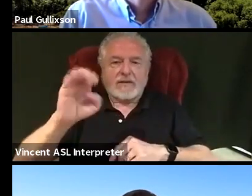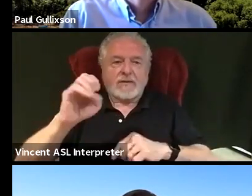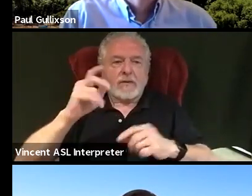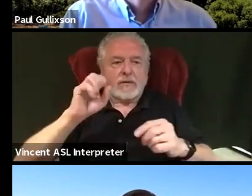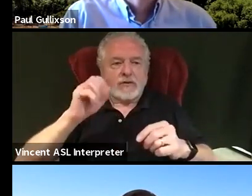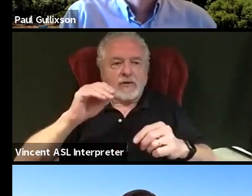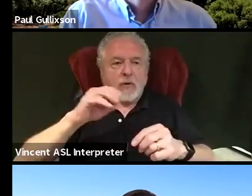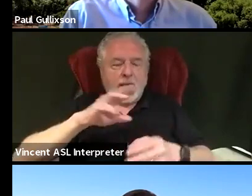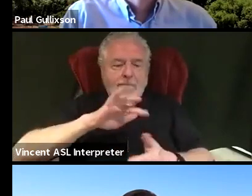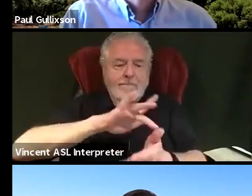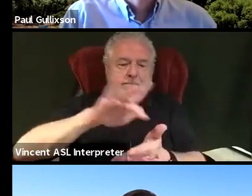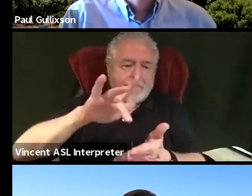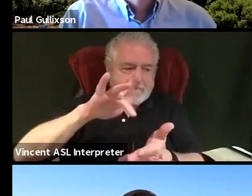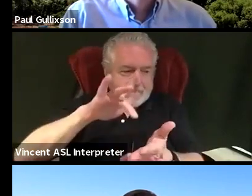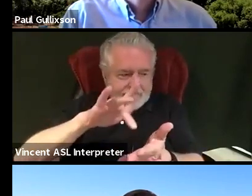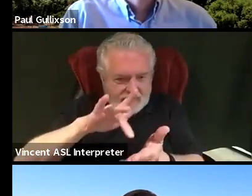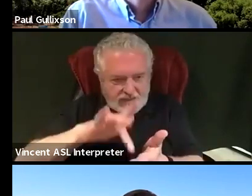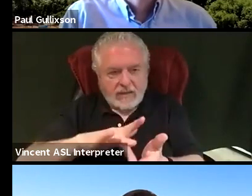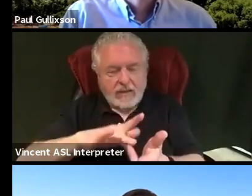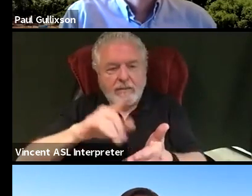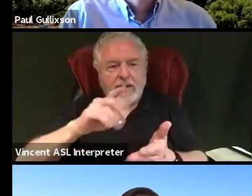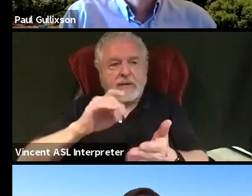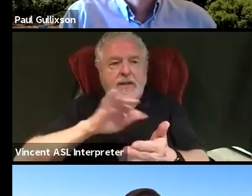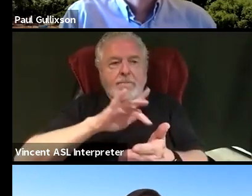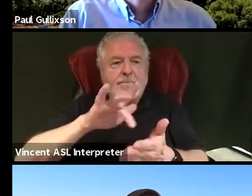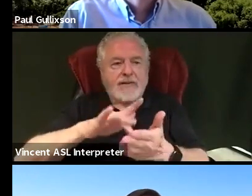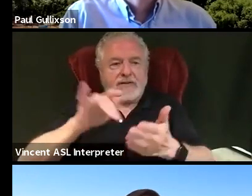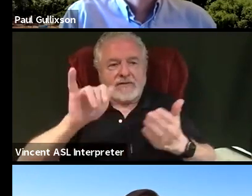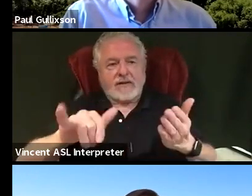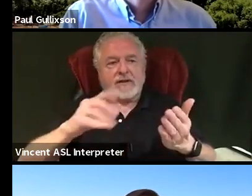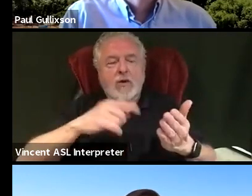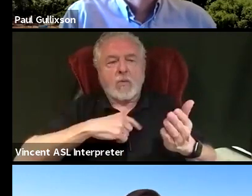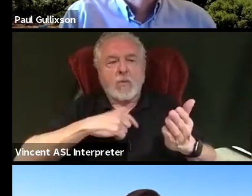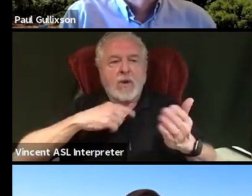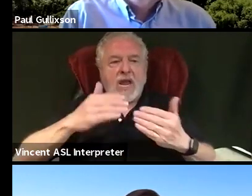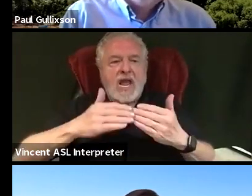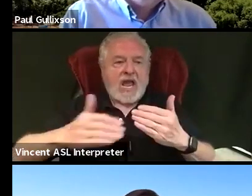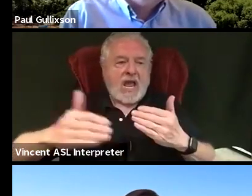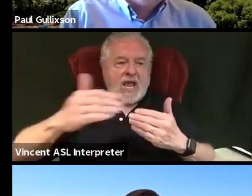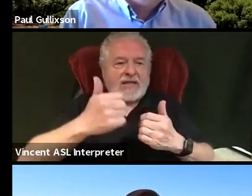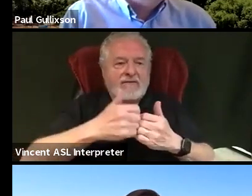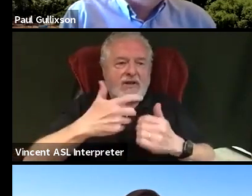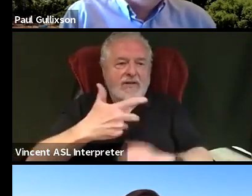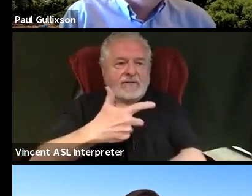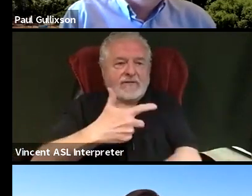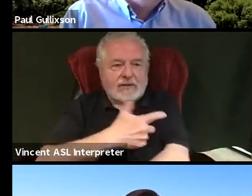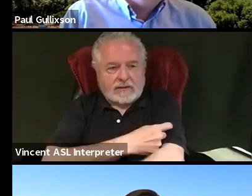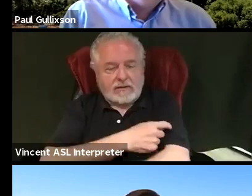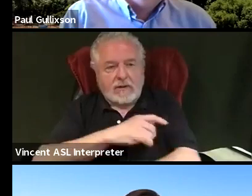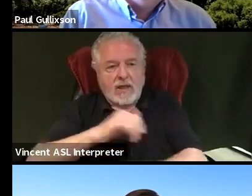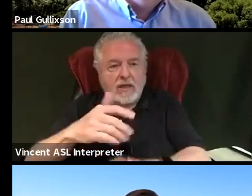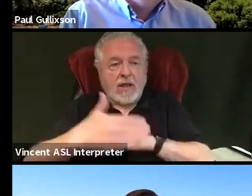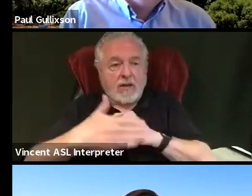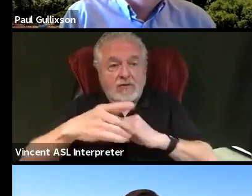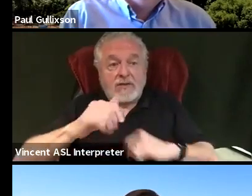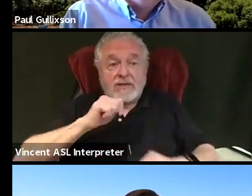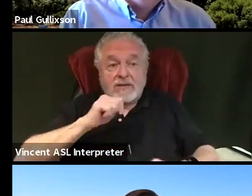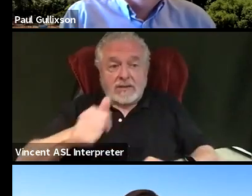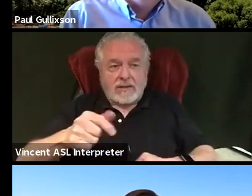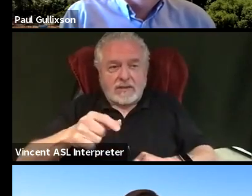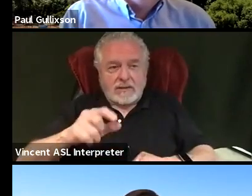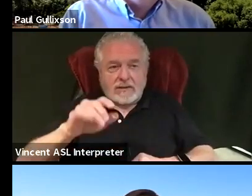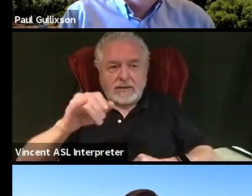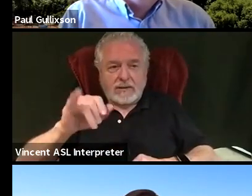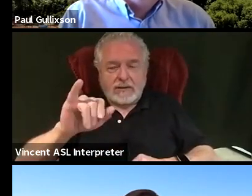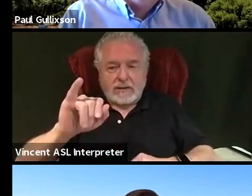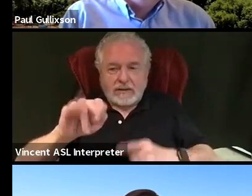so in the middle of the pandemic, we're right in the midst of it, and we're ahead of the game for vaccination, but other countries that are not, like